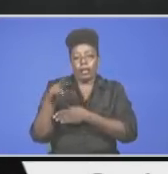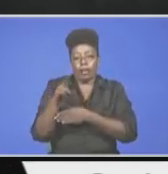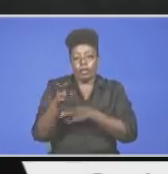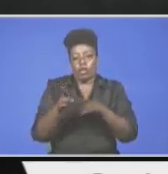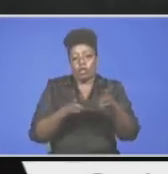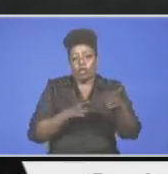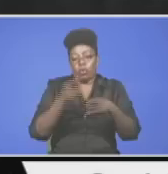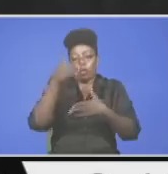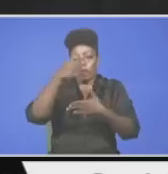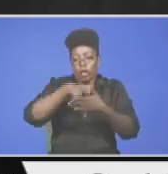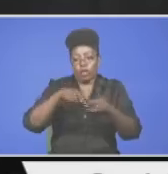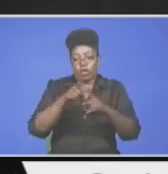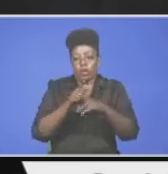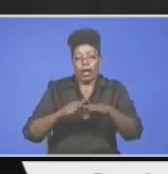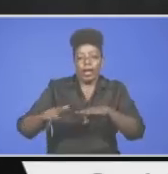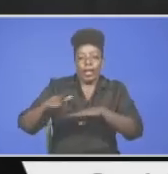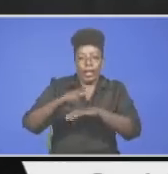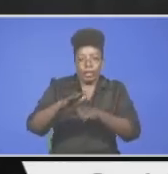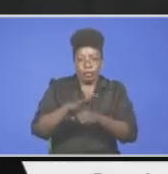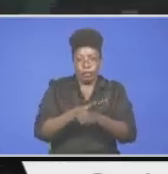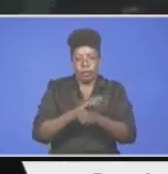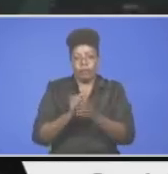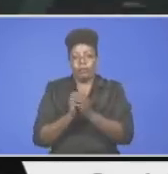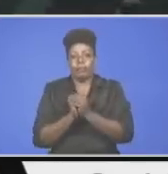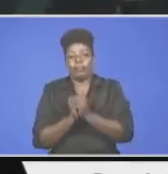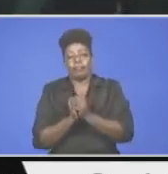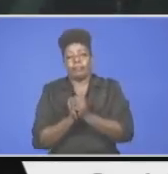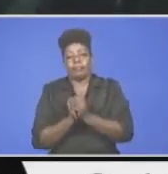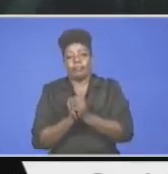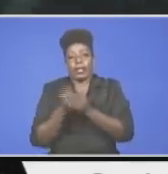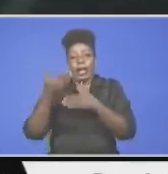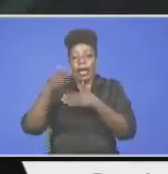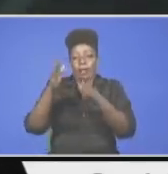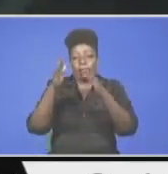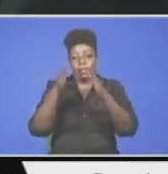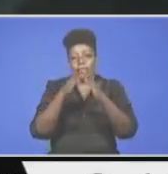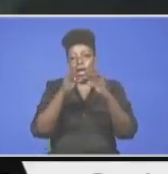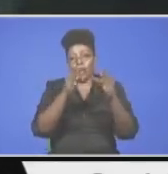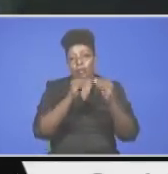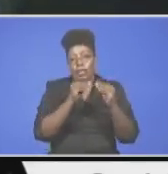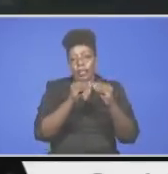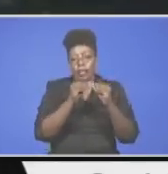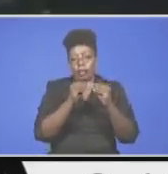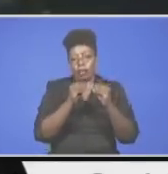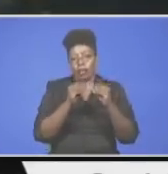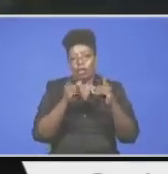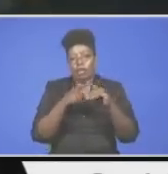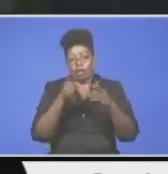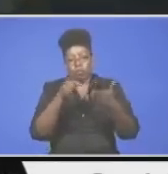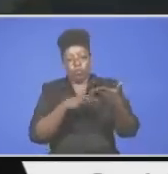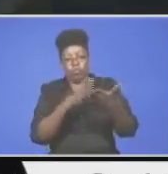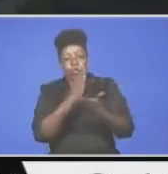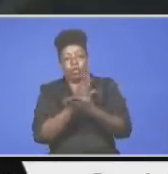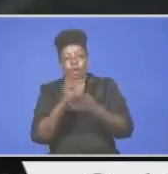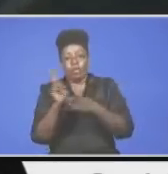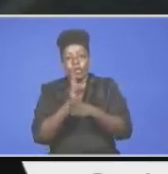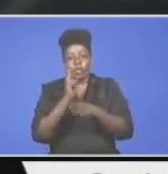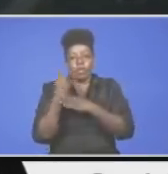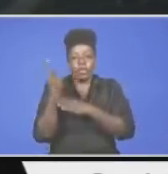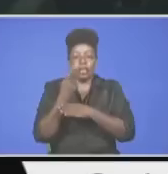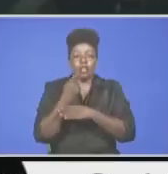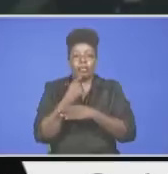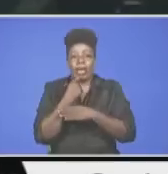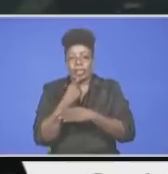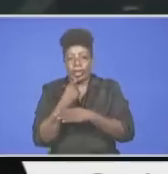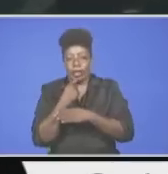what goes into our landfill. Well, after the town meeting, the campaign to ban the use of single-use plastics